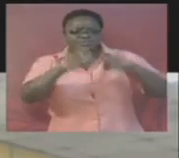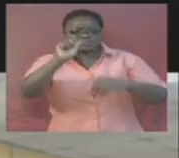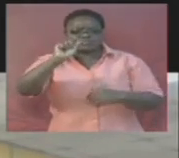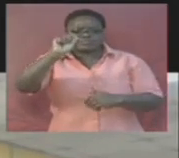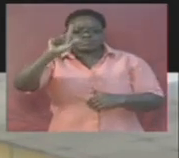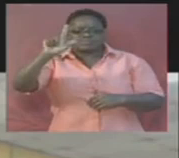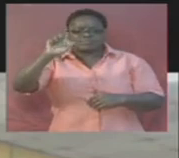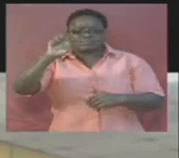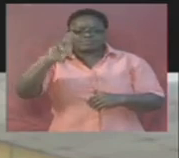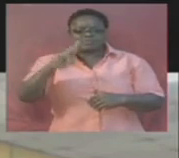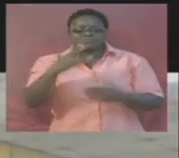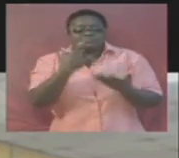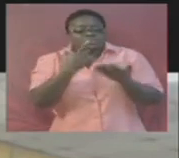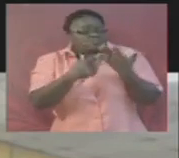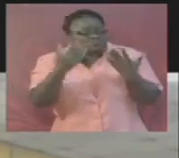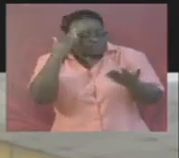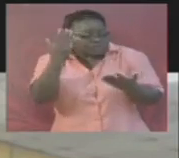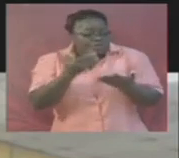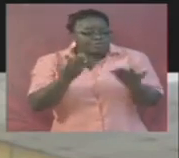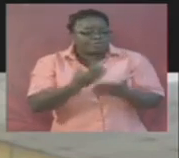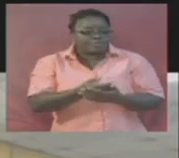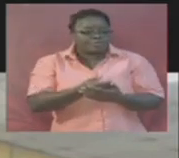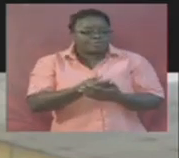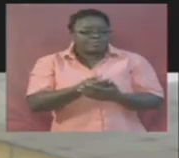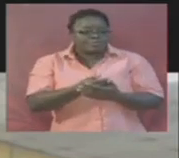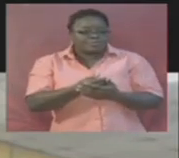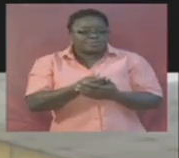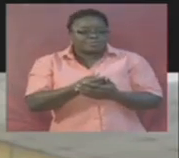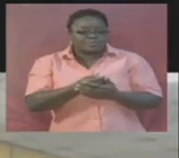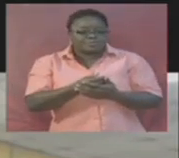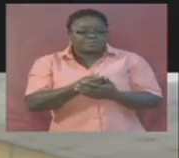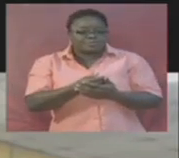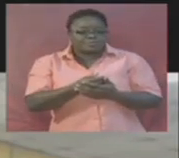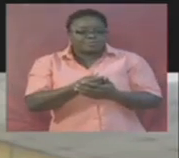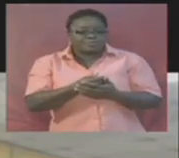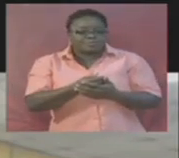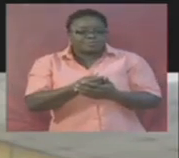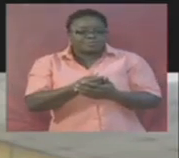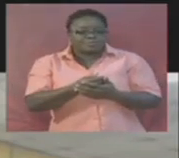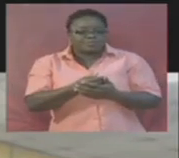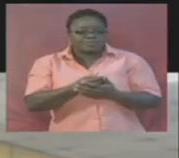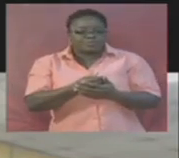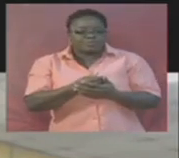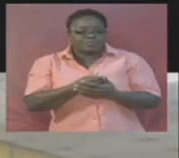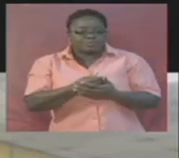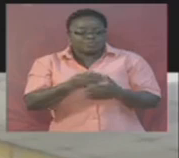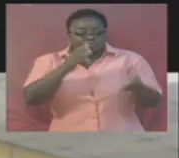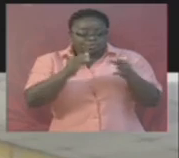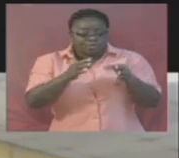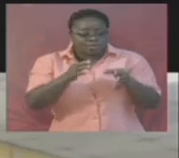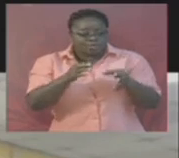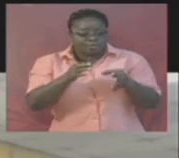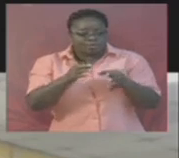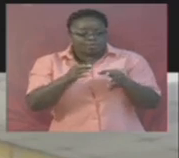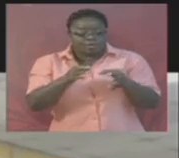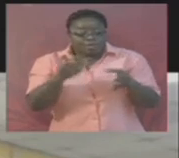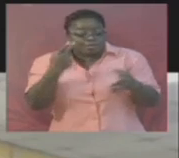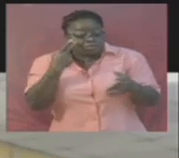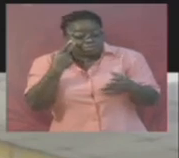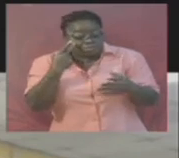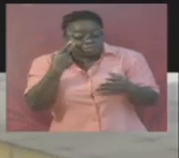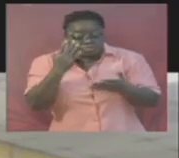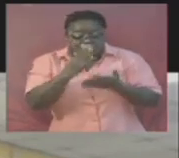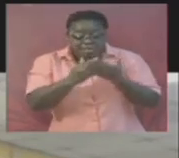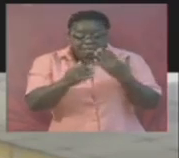people should be aware of in terms of taking the AstraZeneca vaccine? And if so, then we know that the Pfizer vaccine, they're unable, if you have